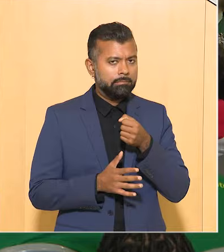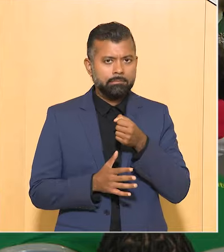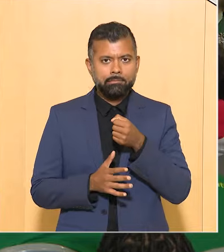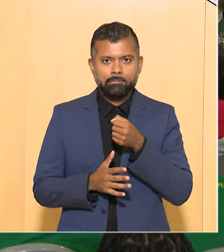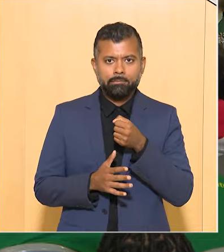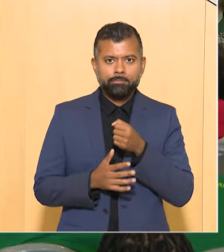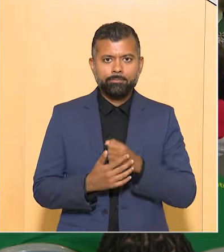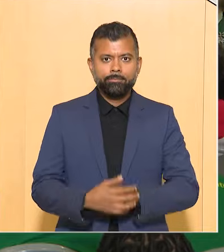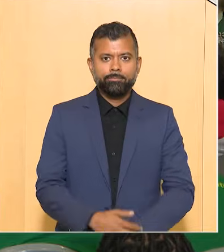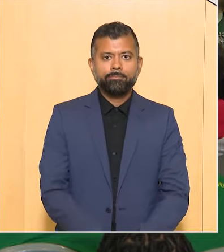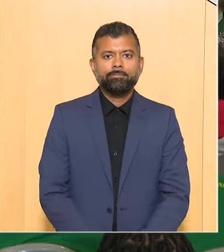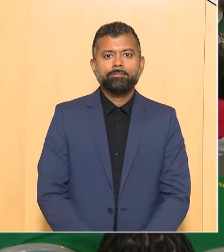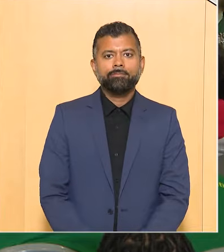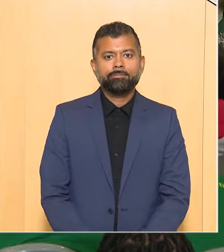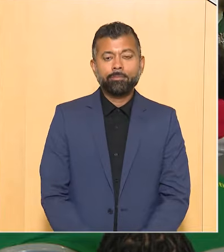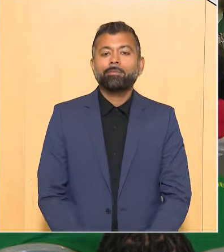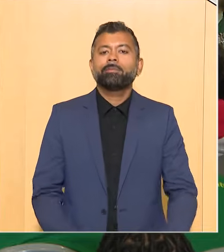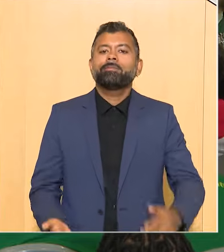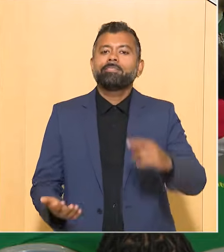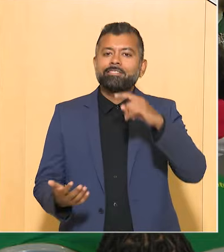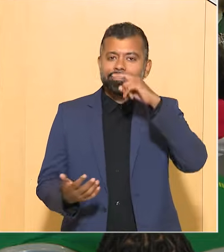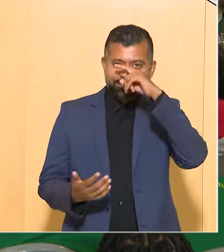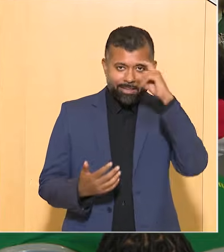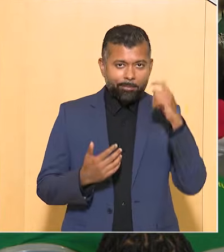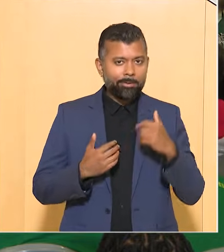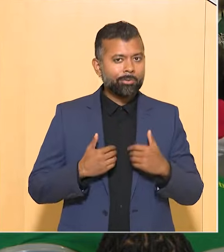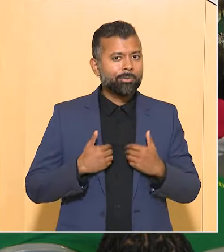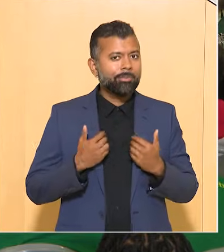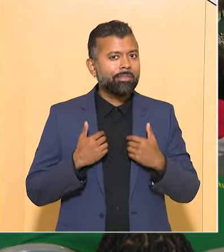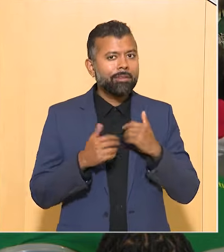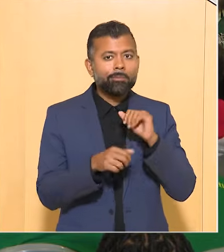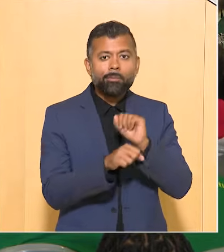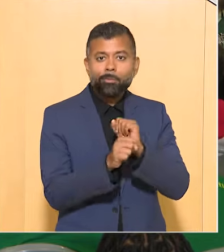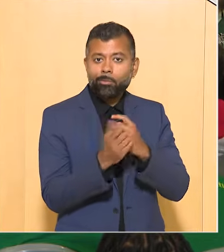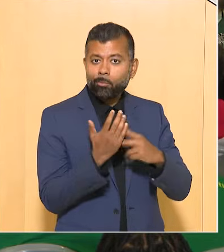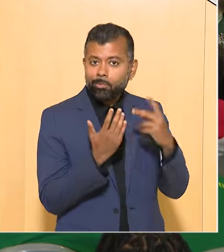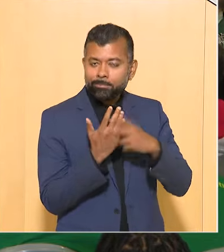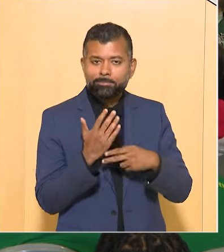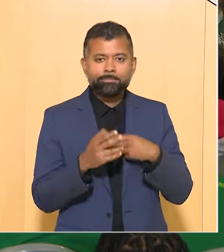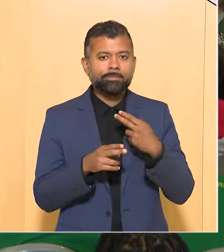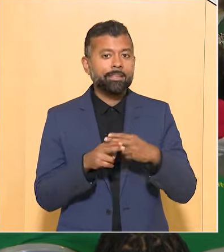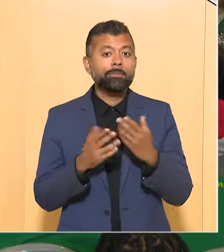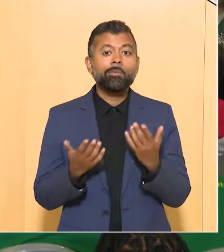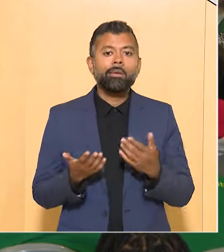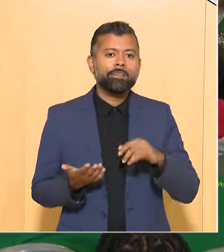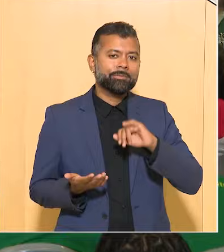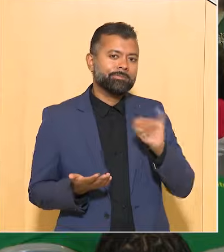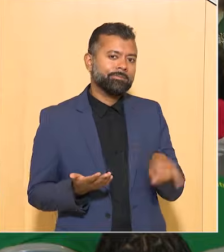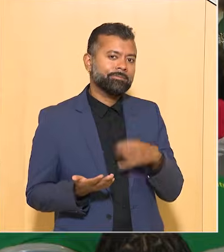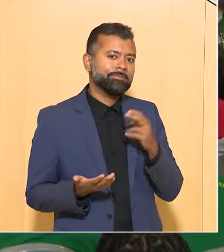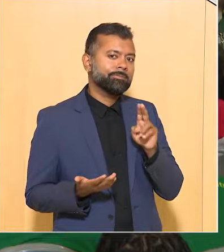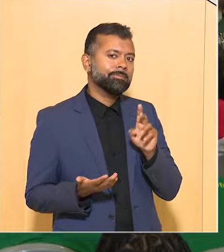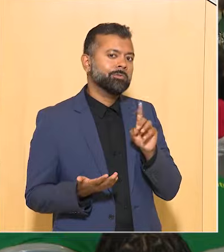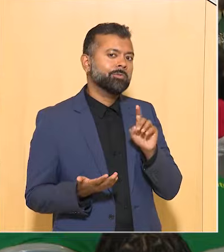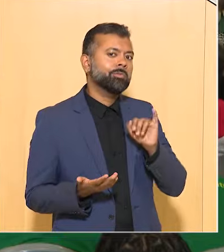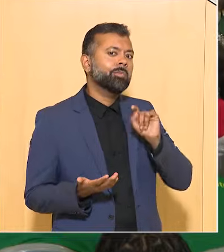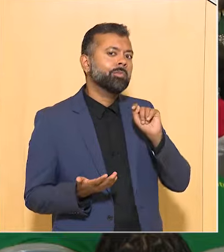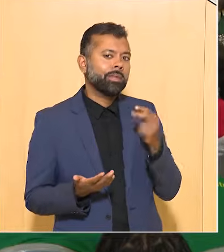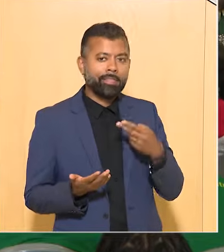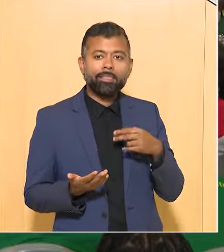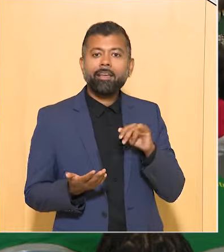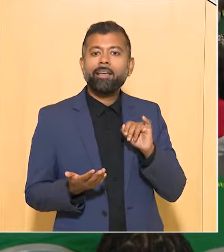Youth Employment Program. My name is Judith Asarwanaga, and I'm absolutely thrilled to be here with you all today.